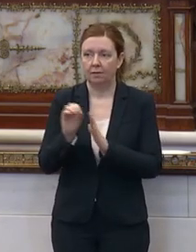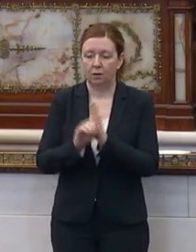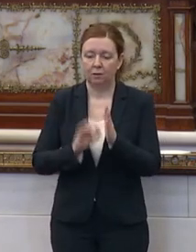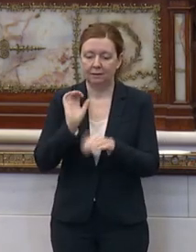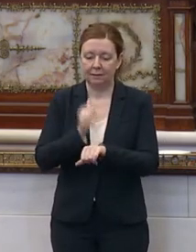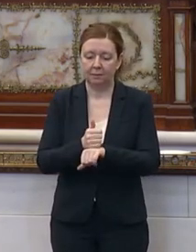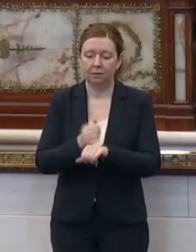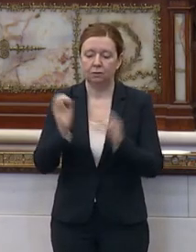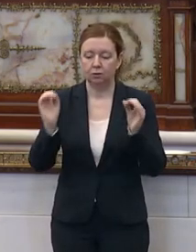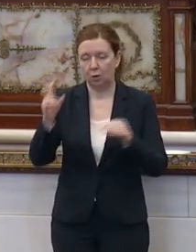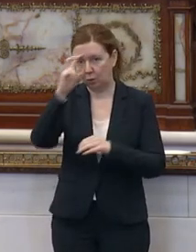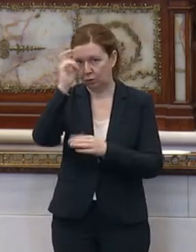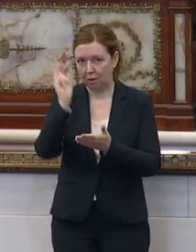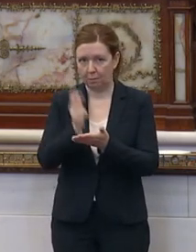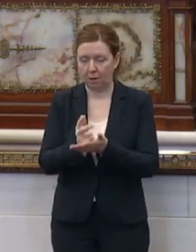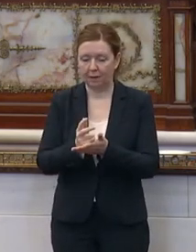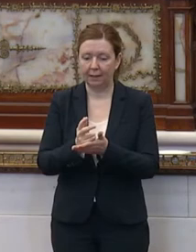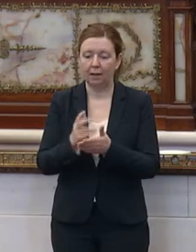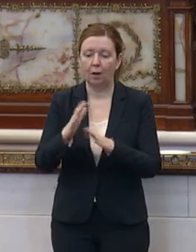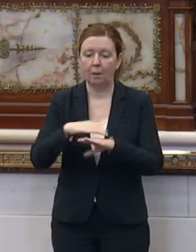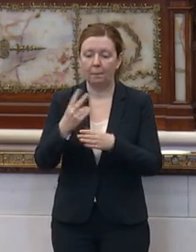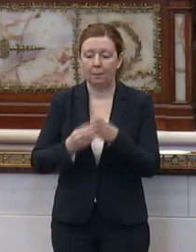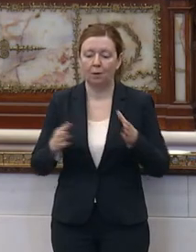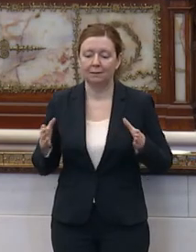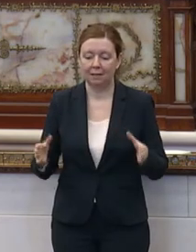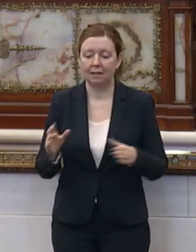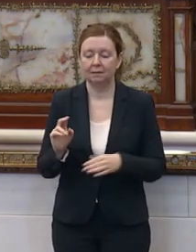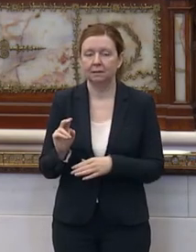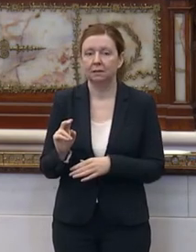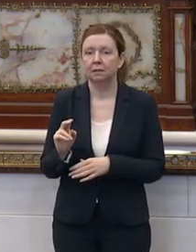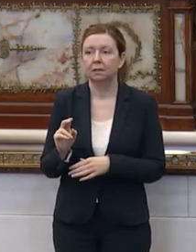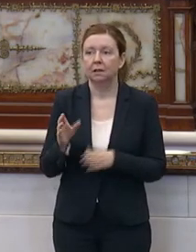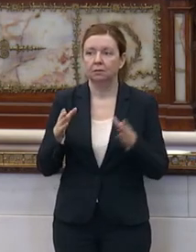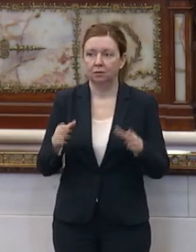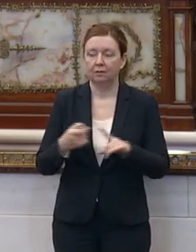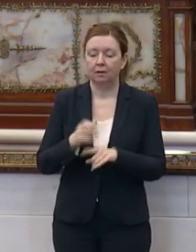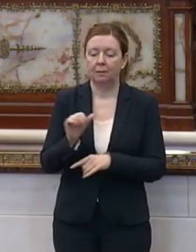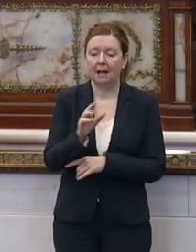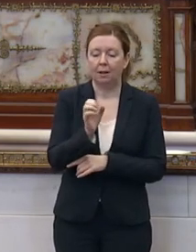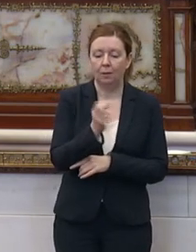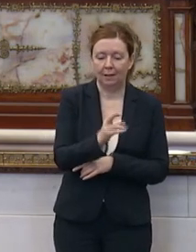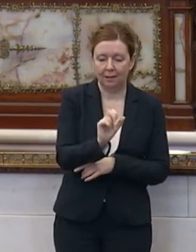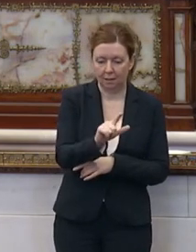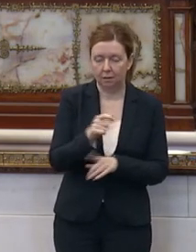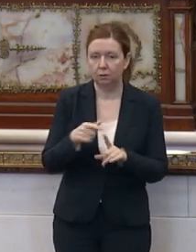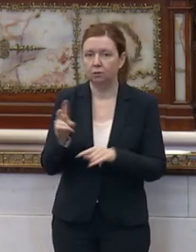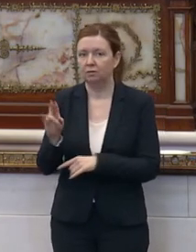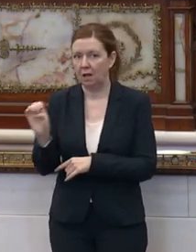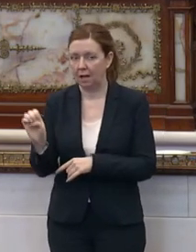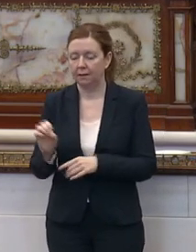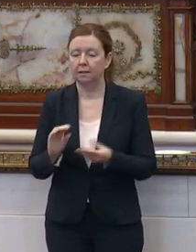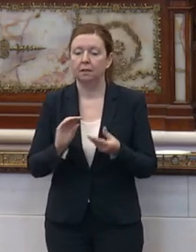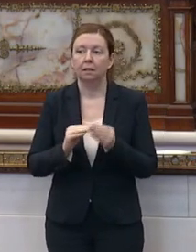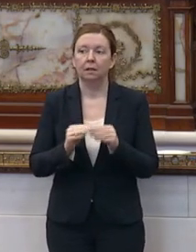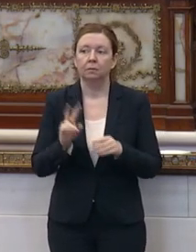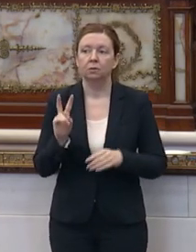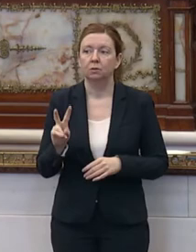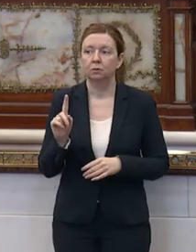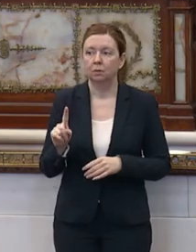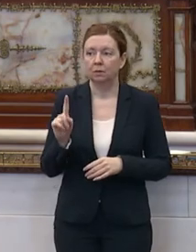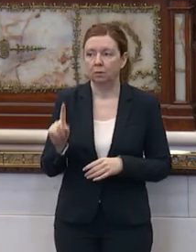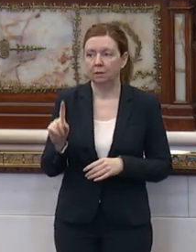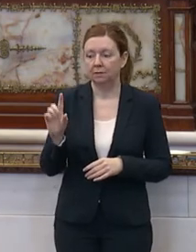ordinance establishing a no truck parking regulation on both sides of North Daggett Street from Callahill Street to Vine Street. And bill number